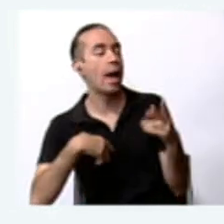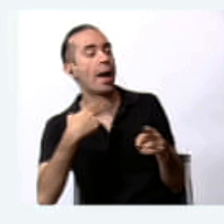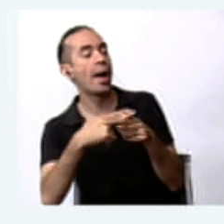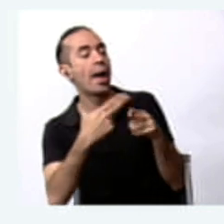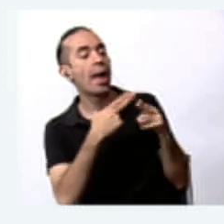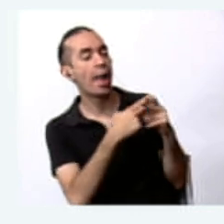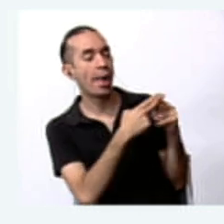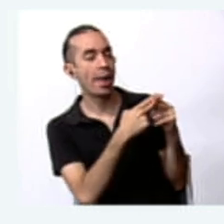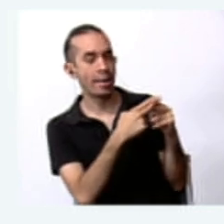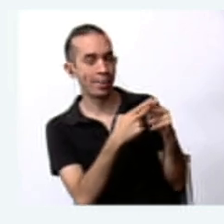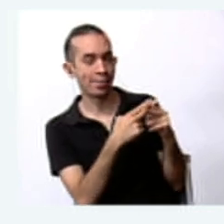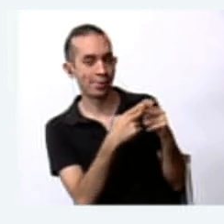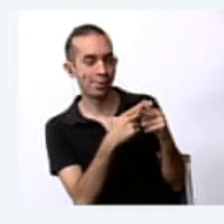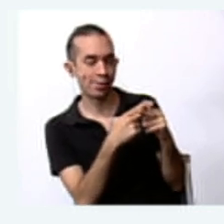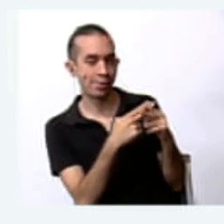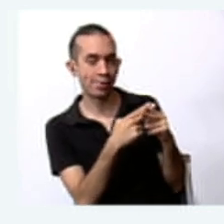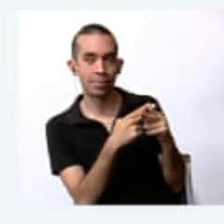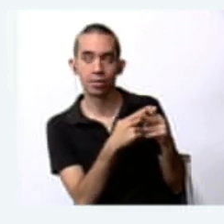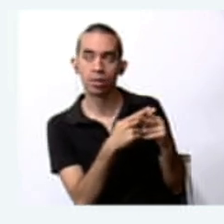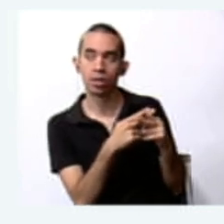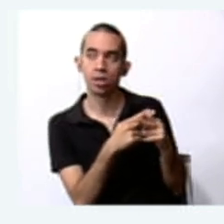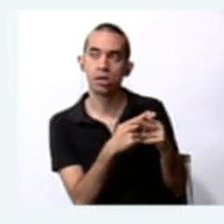names of those characters?